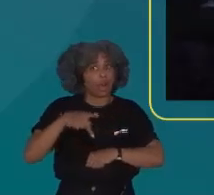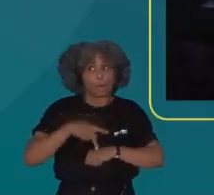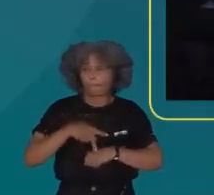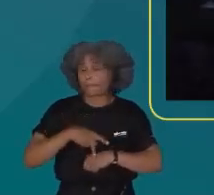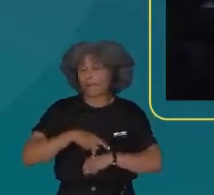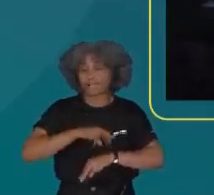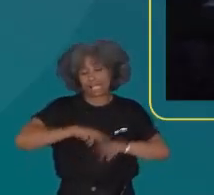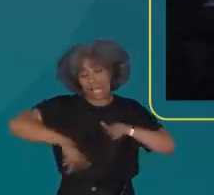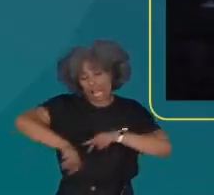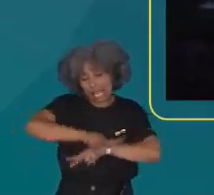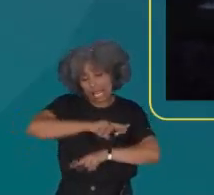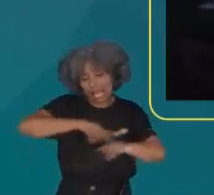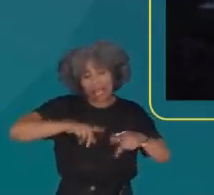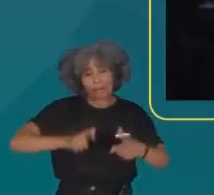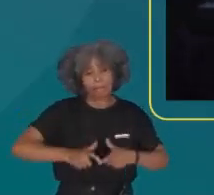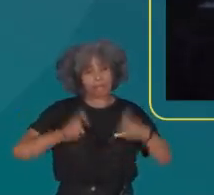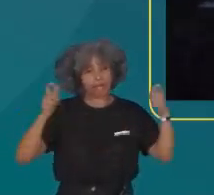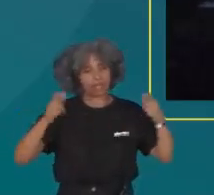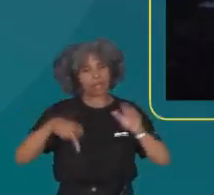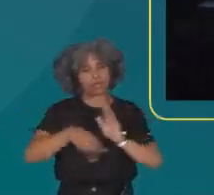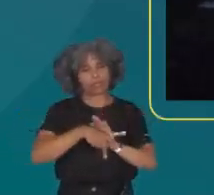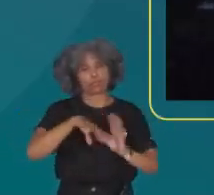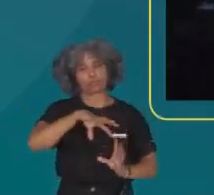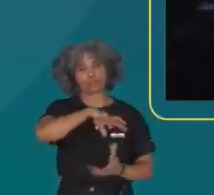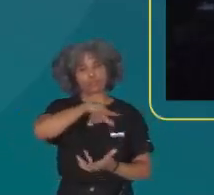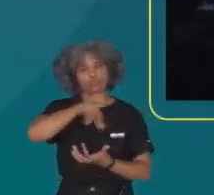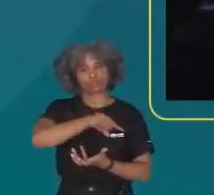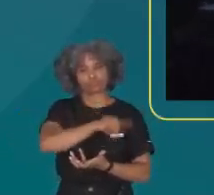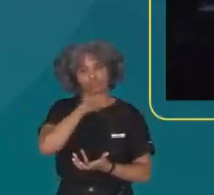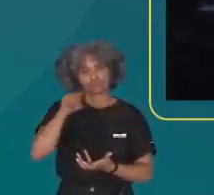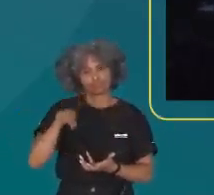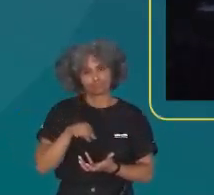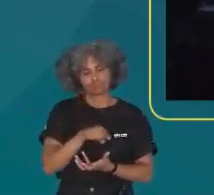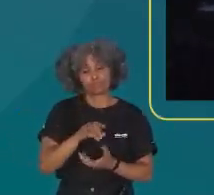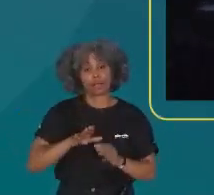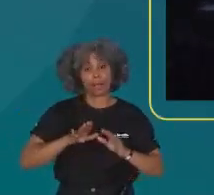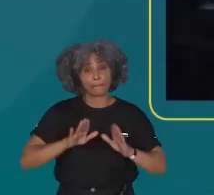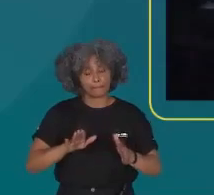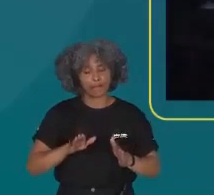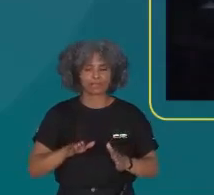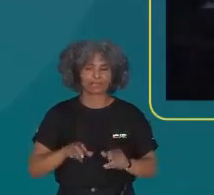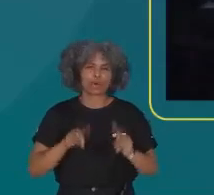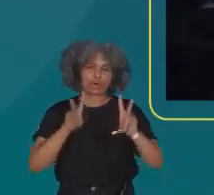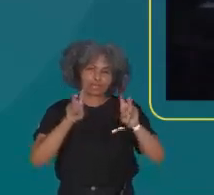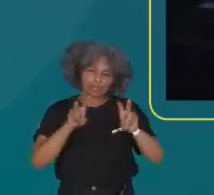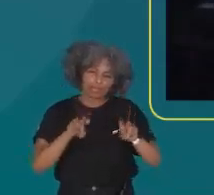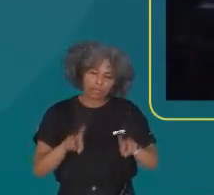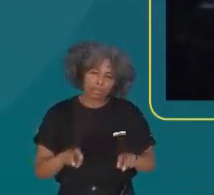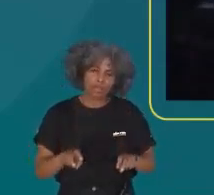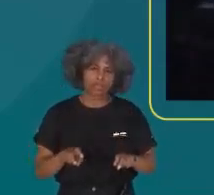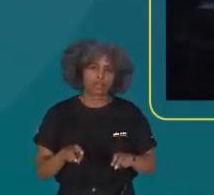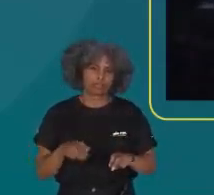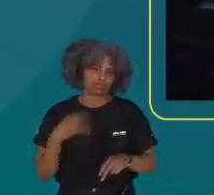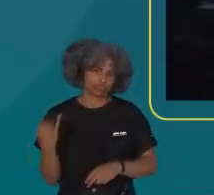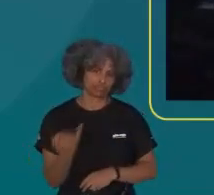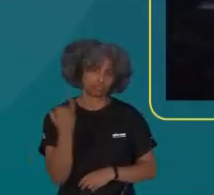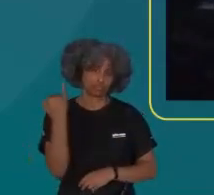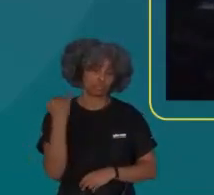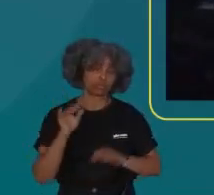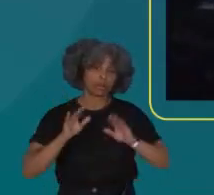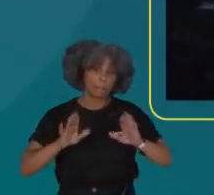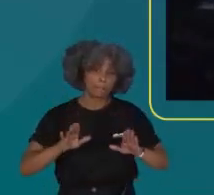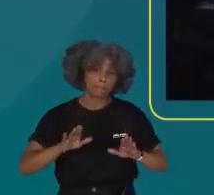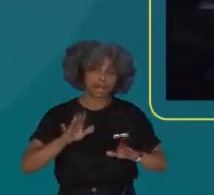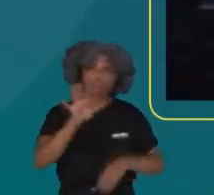national, it's very important, not only for, of course, Cali, but on the national level, all the cities are going to be